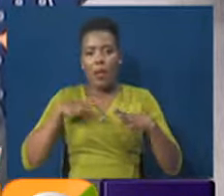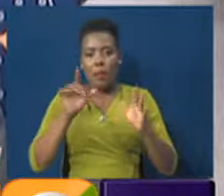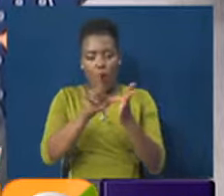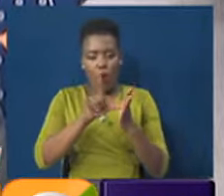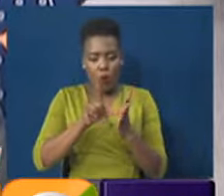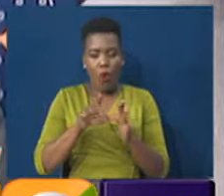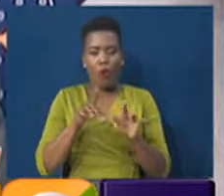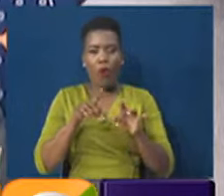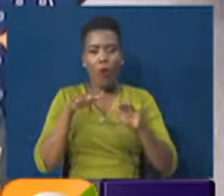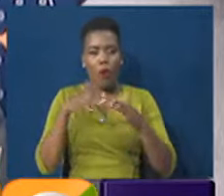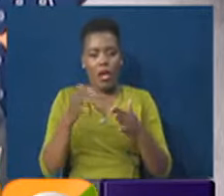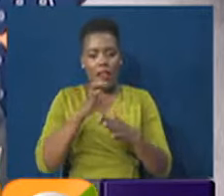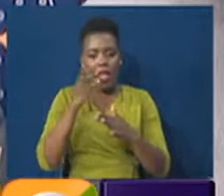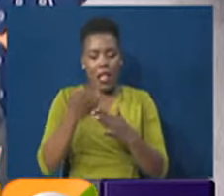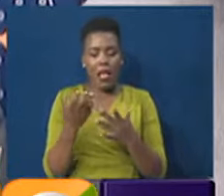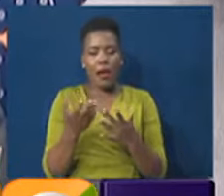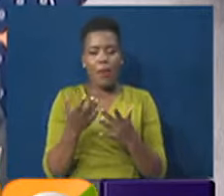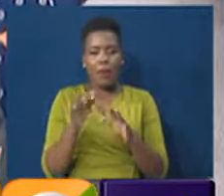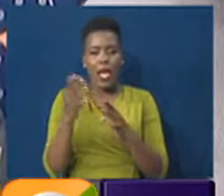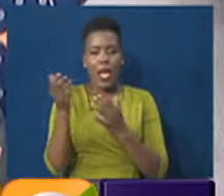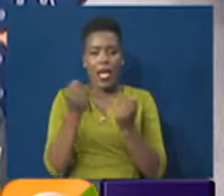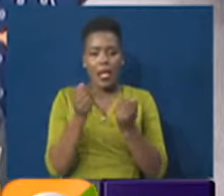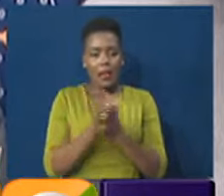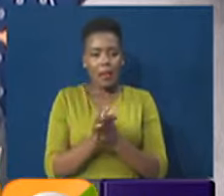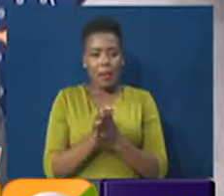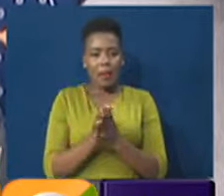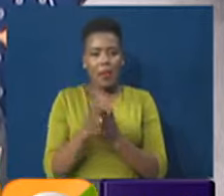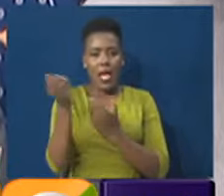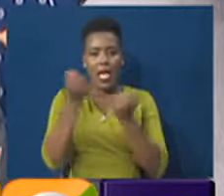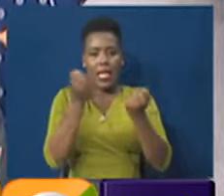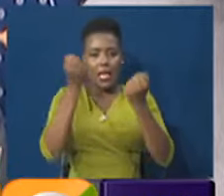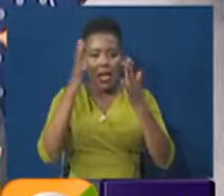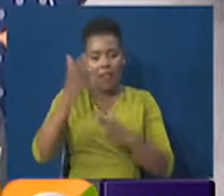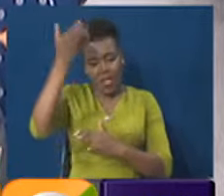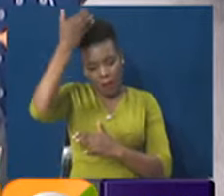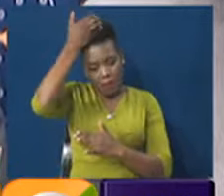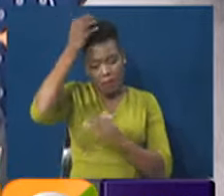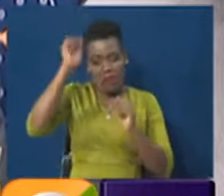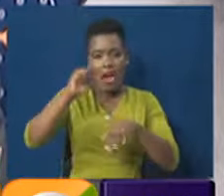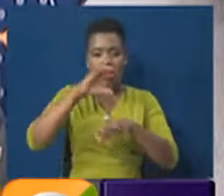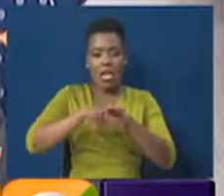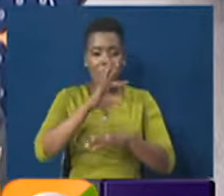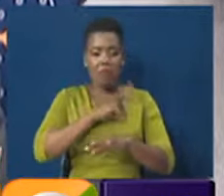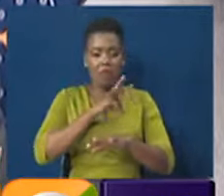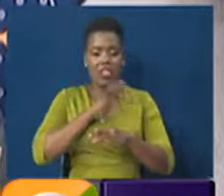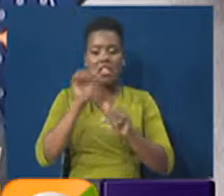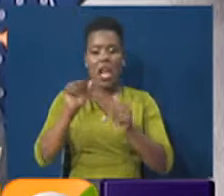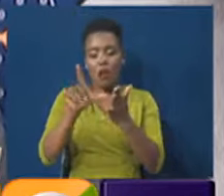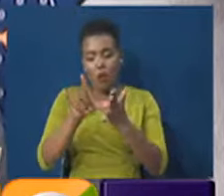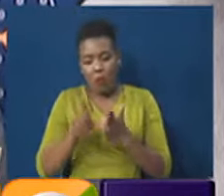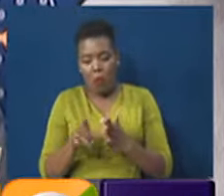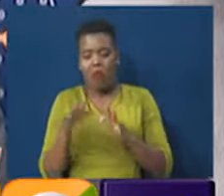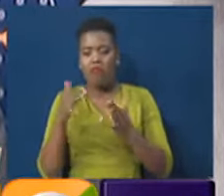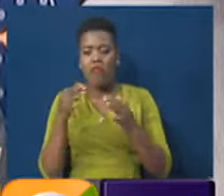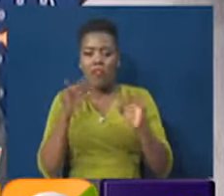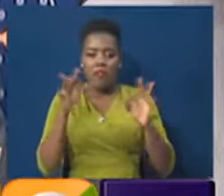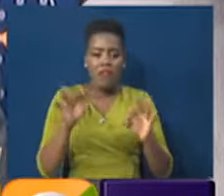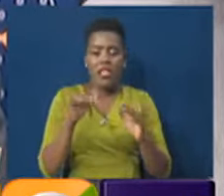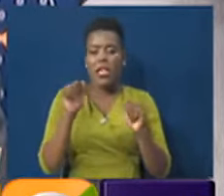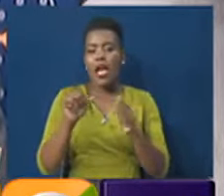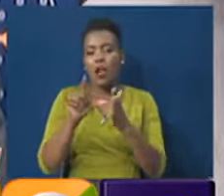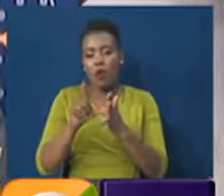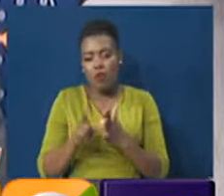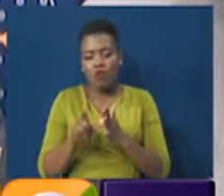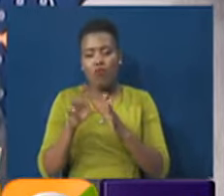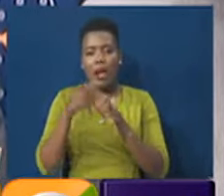even the driver or the Uber rider can be able to afford to take loans to take on Uber